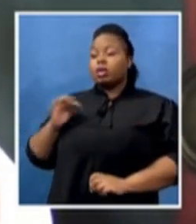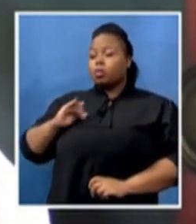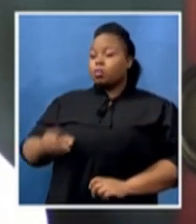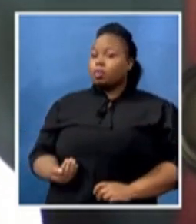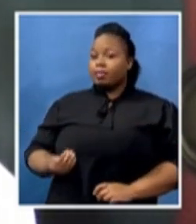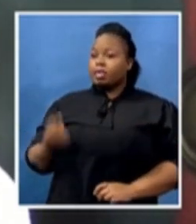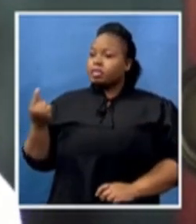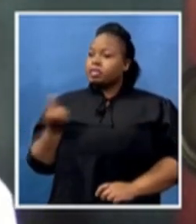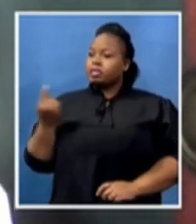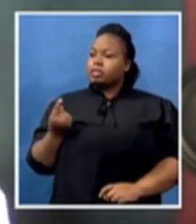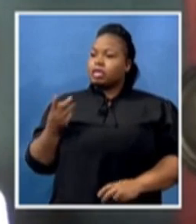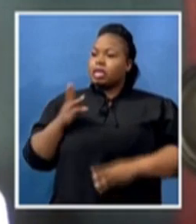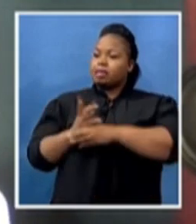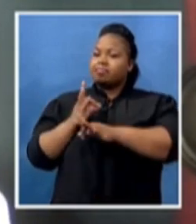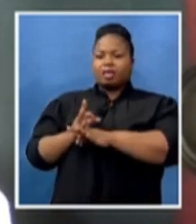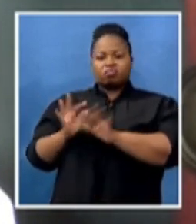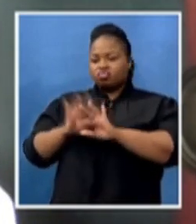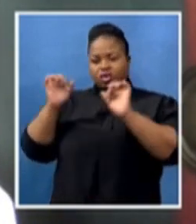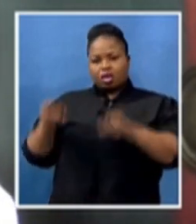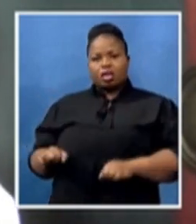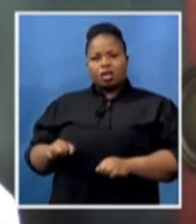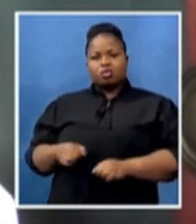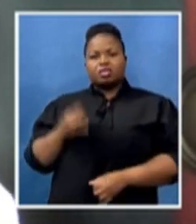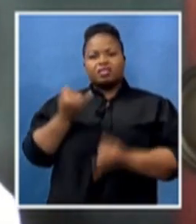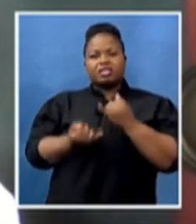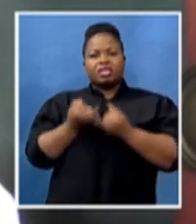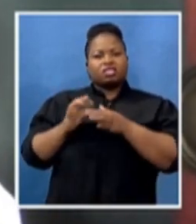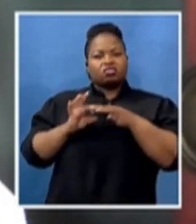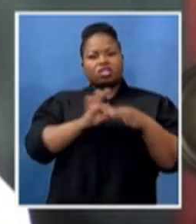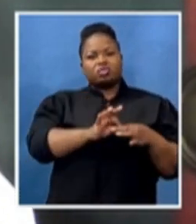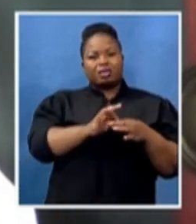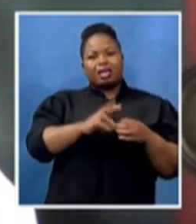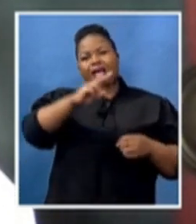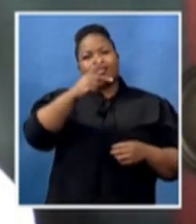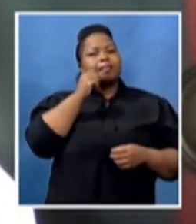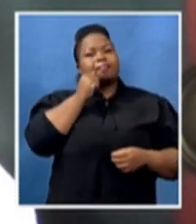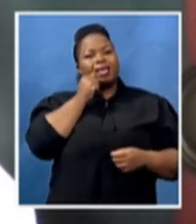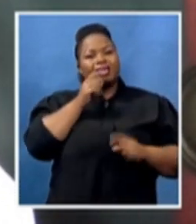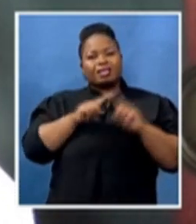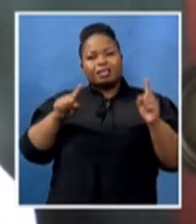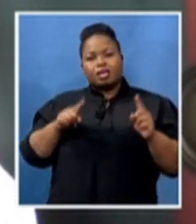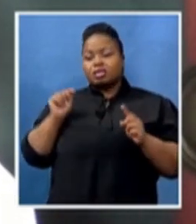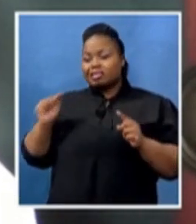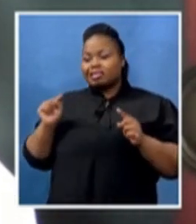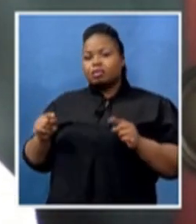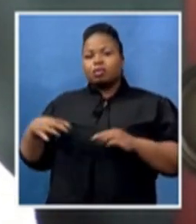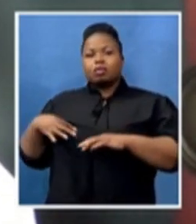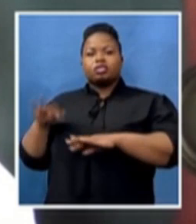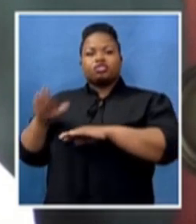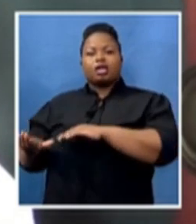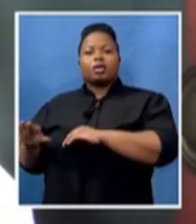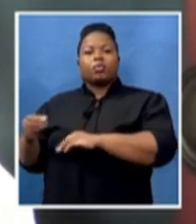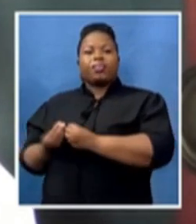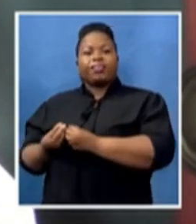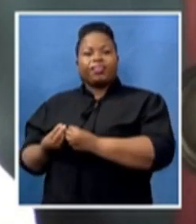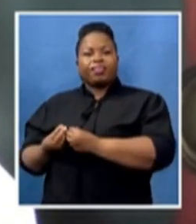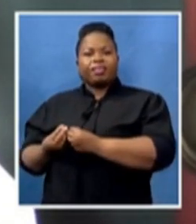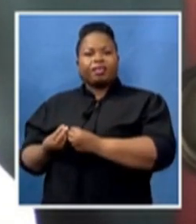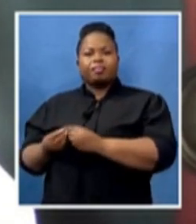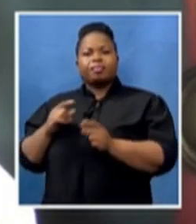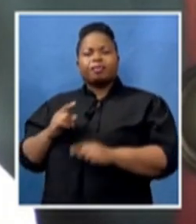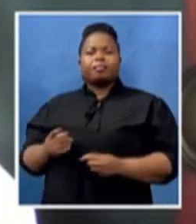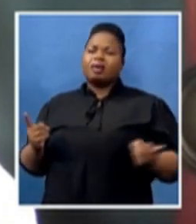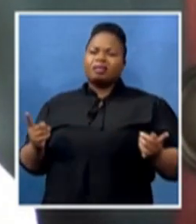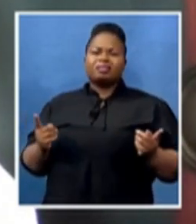have sexual relationships with any man other than the one with whom she has a child. However, a man is free to have